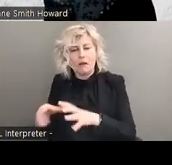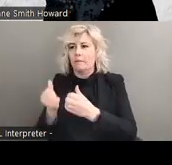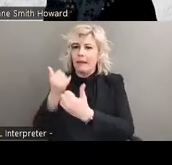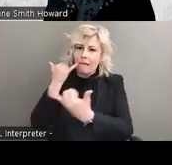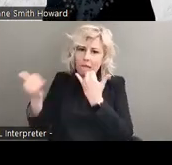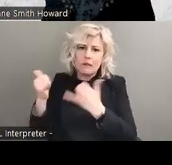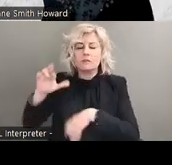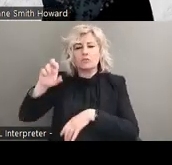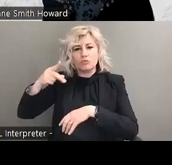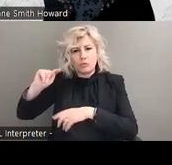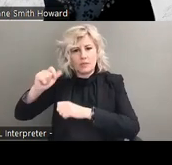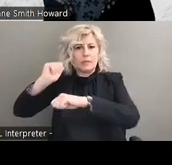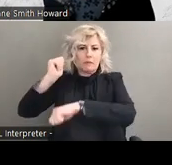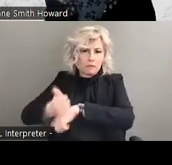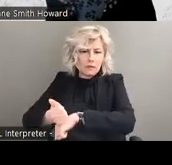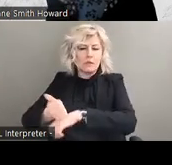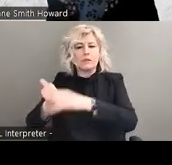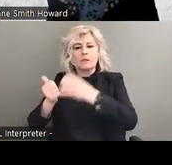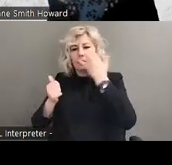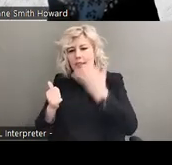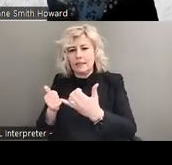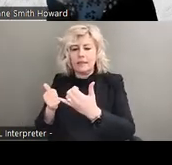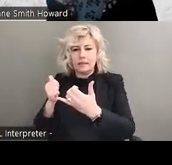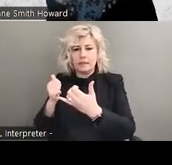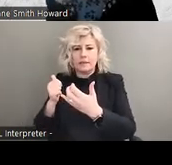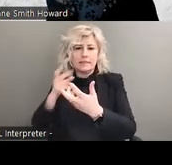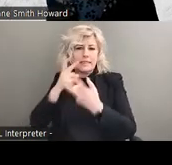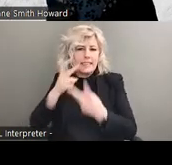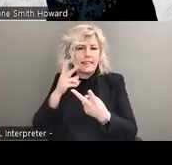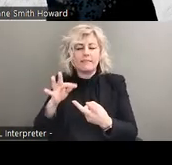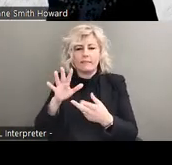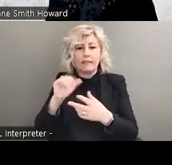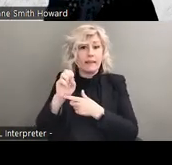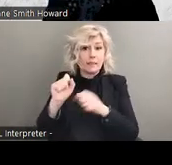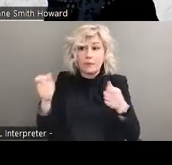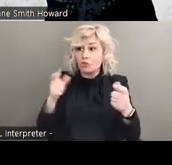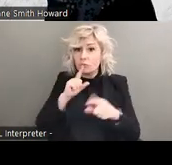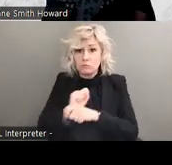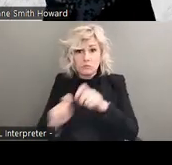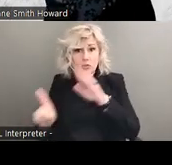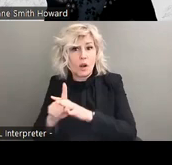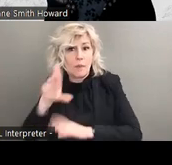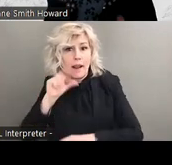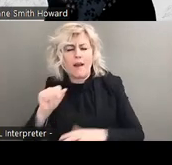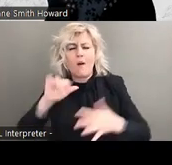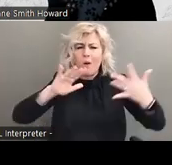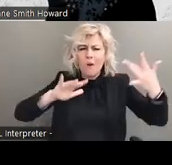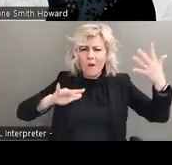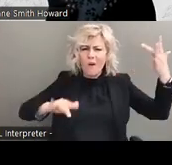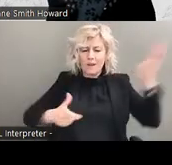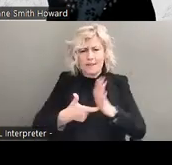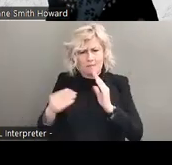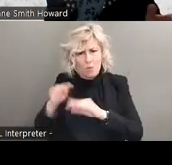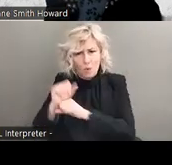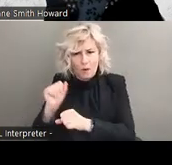respite can be arranged and see if that the case manager actually showed up and all of those things. I mean, those take more work.